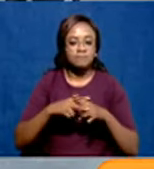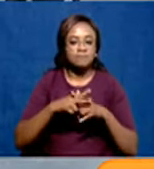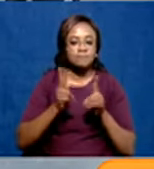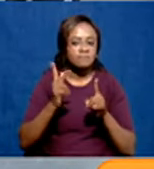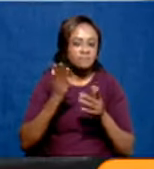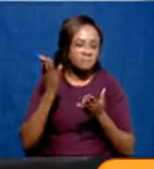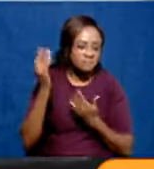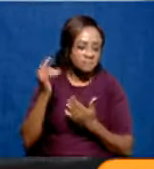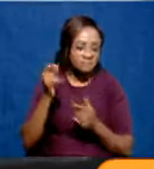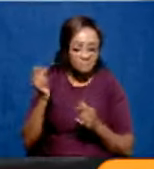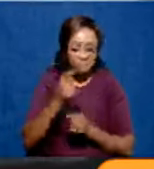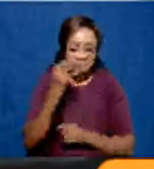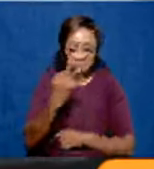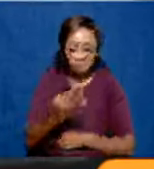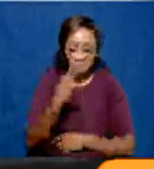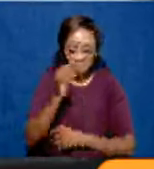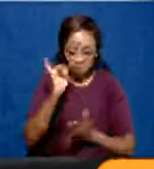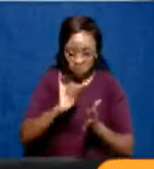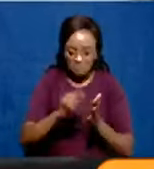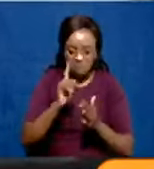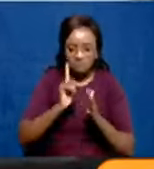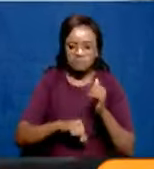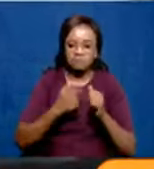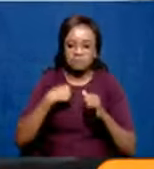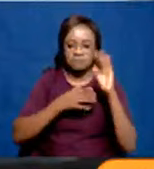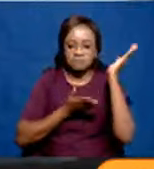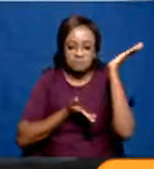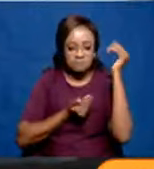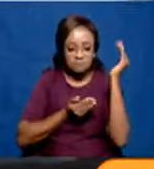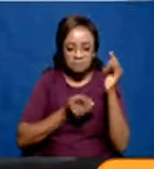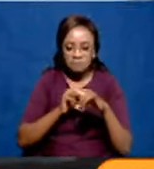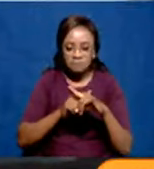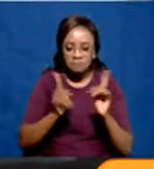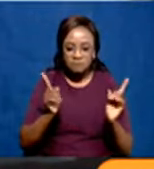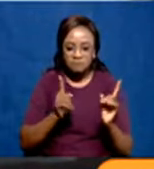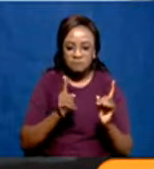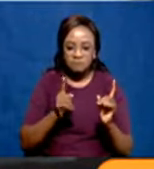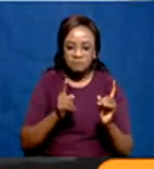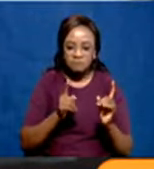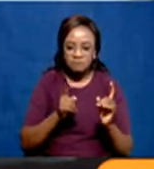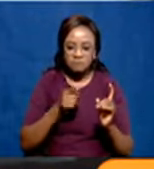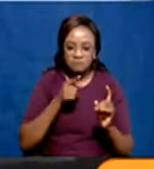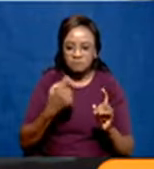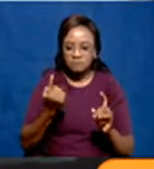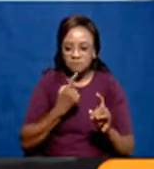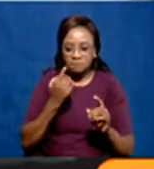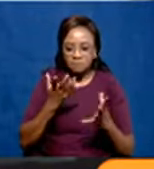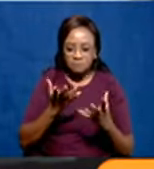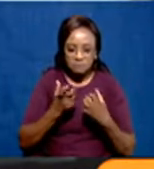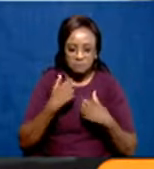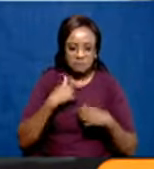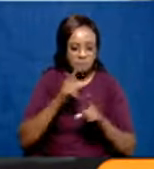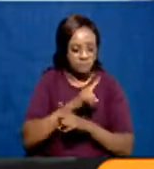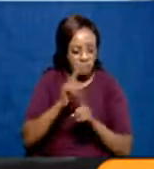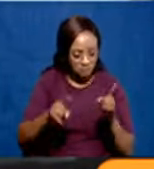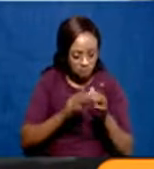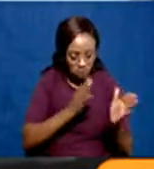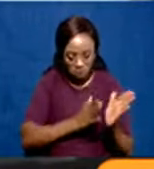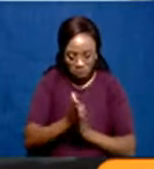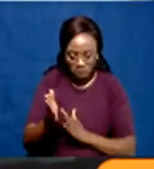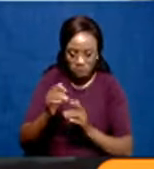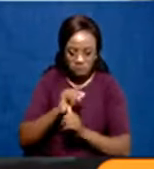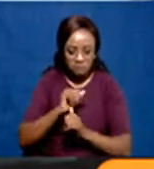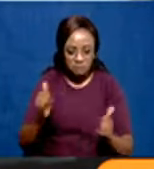supposed to be beginning of March. That is what we had anticipated. However, that is subject to us having all our ducks in a row and making sure that the system